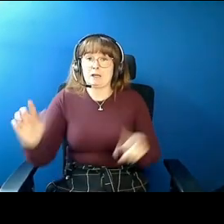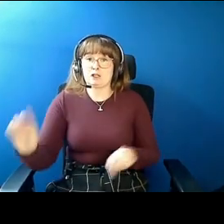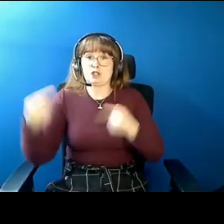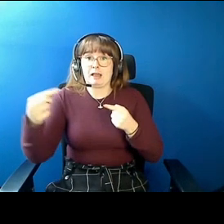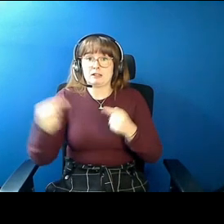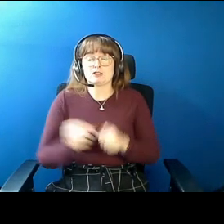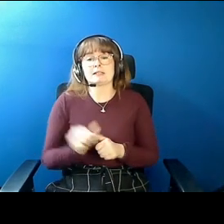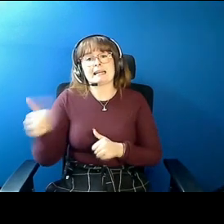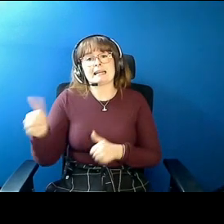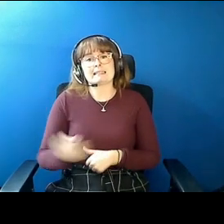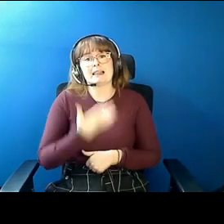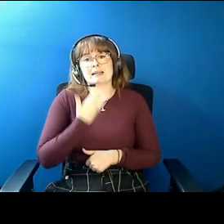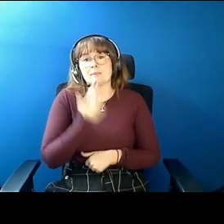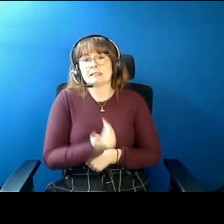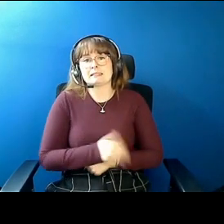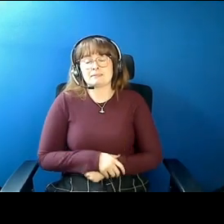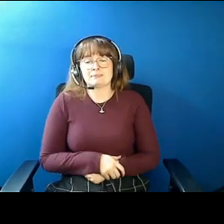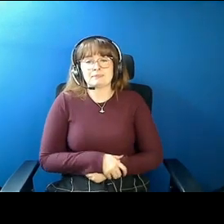please.